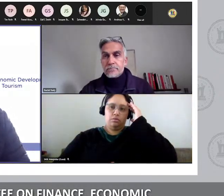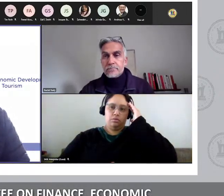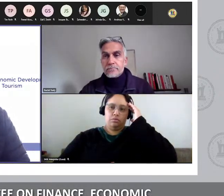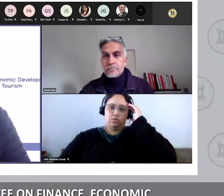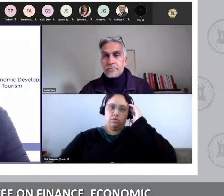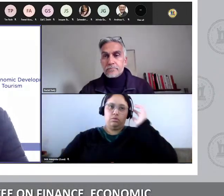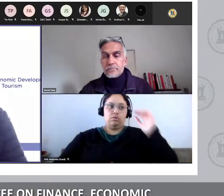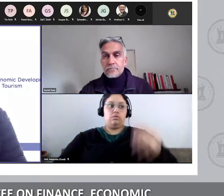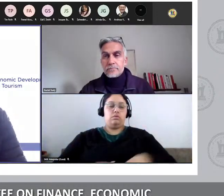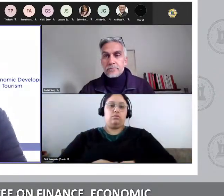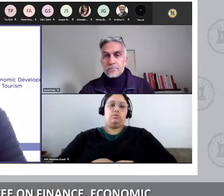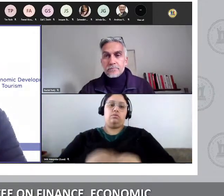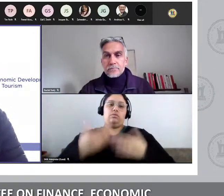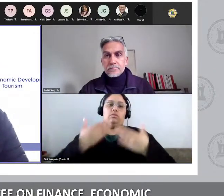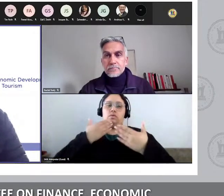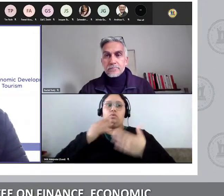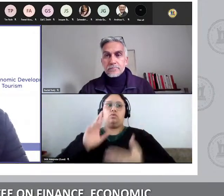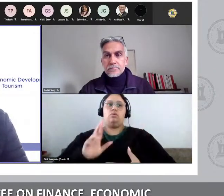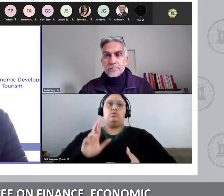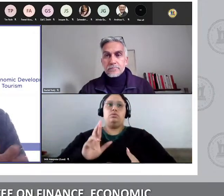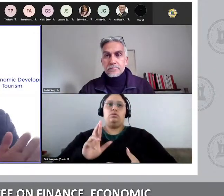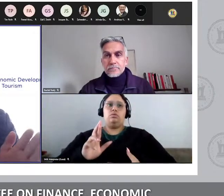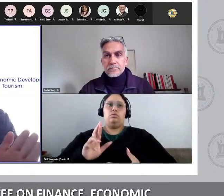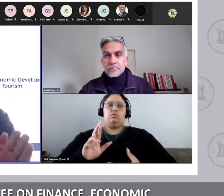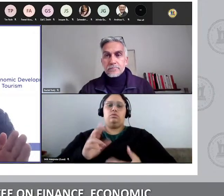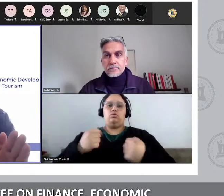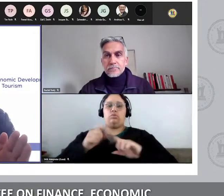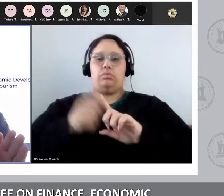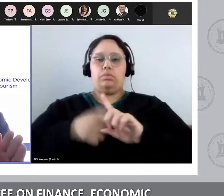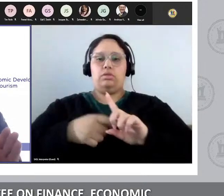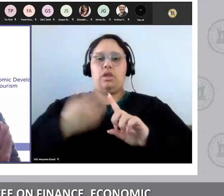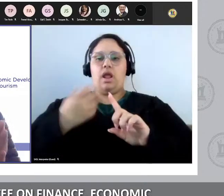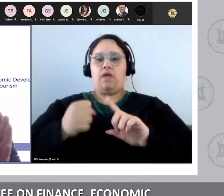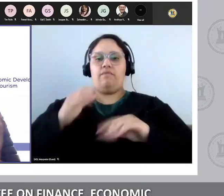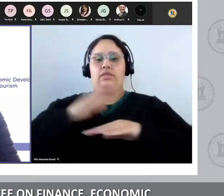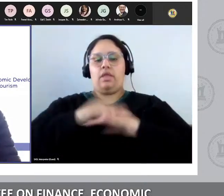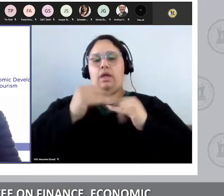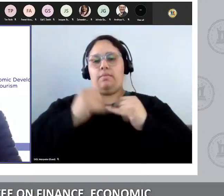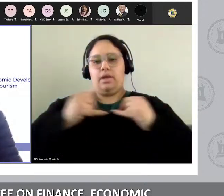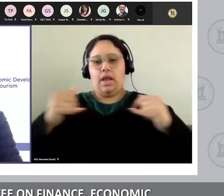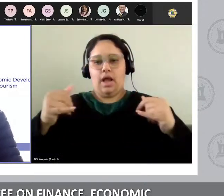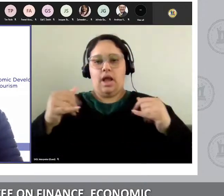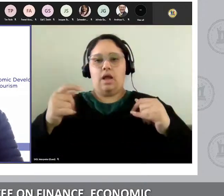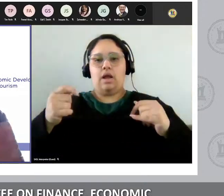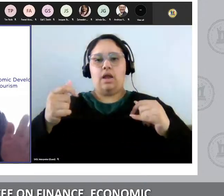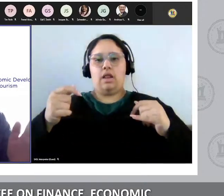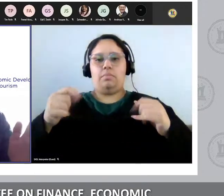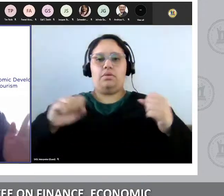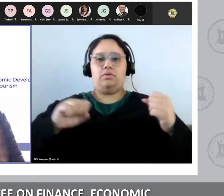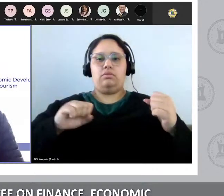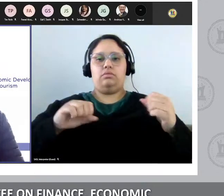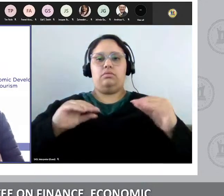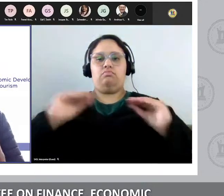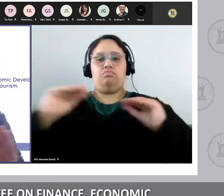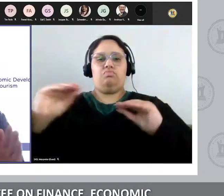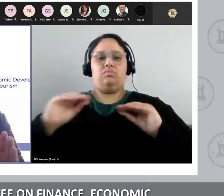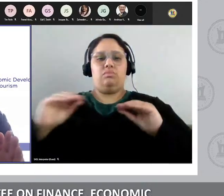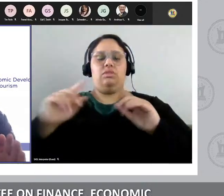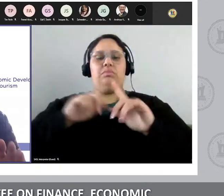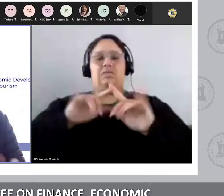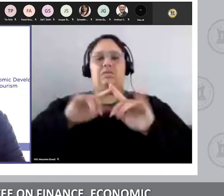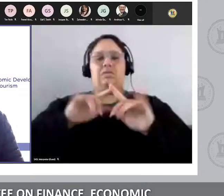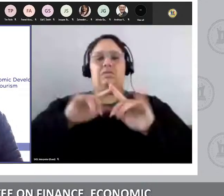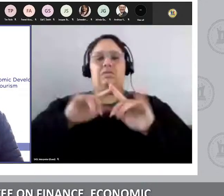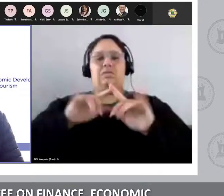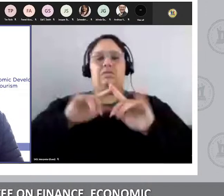Thank you, Rashid. Chairperson, there's timelines are staggered quite a bit, and the size of the projects, I think,